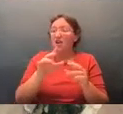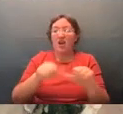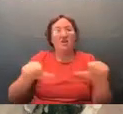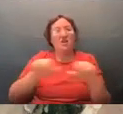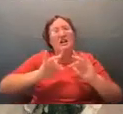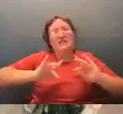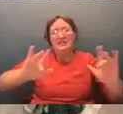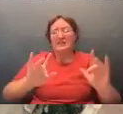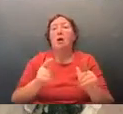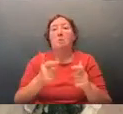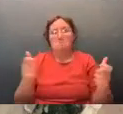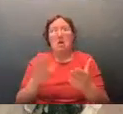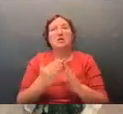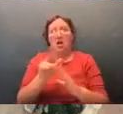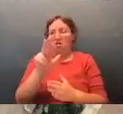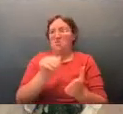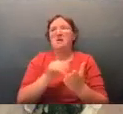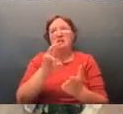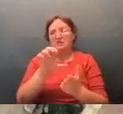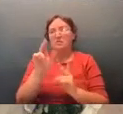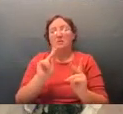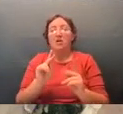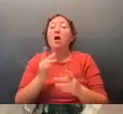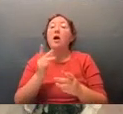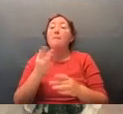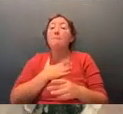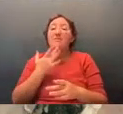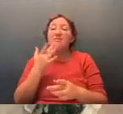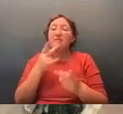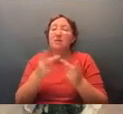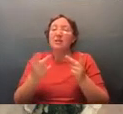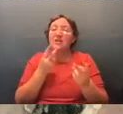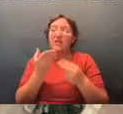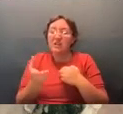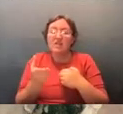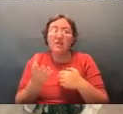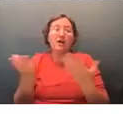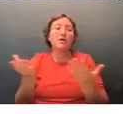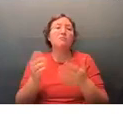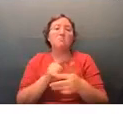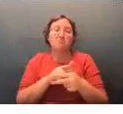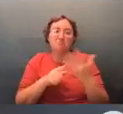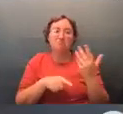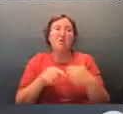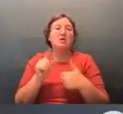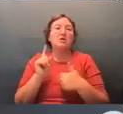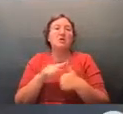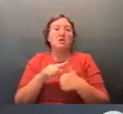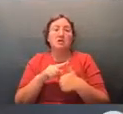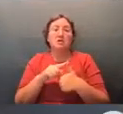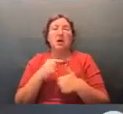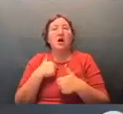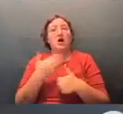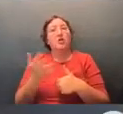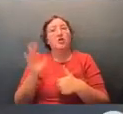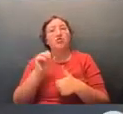Here, there are a couple places that I really enjoy visiting when I come here. And number one, I used to